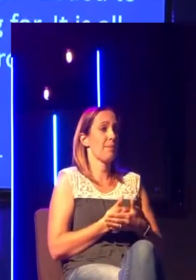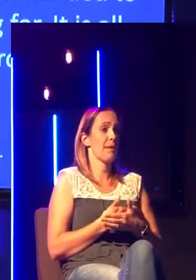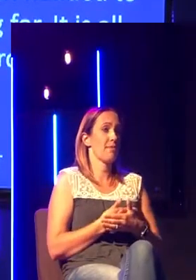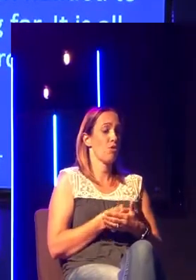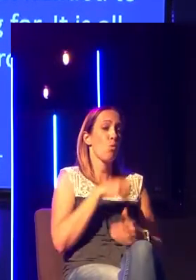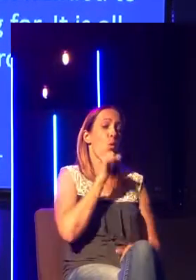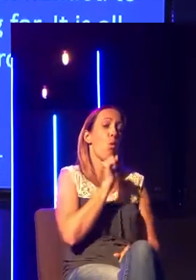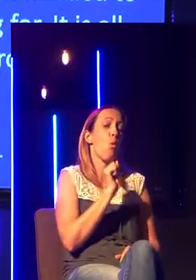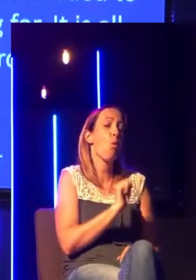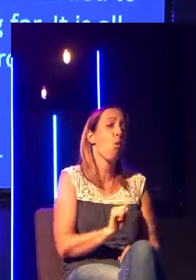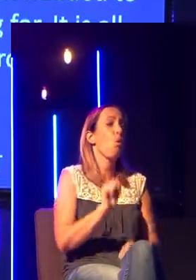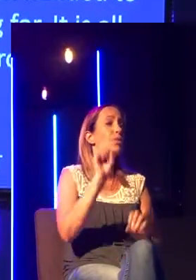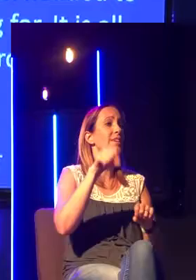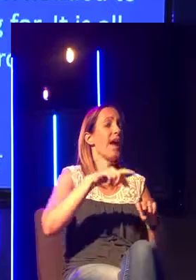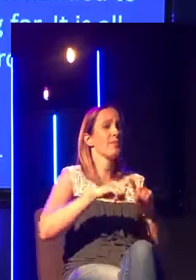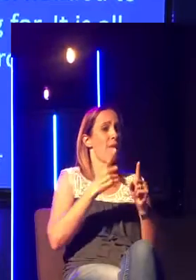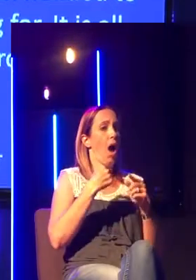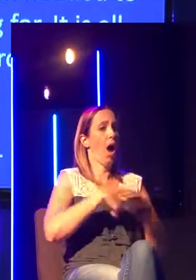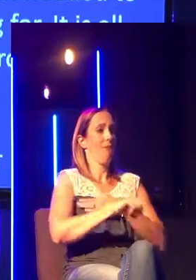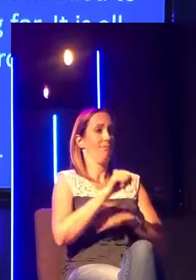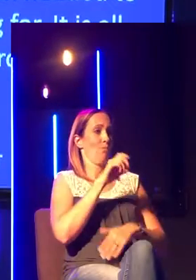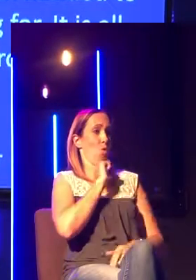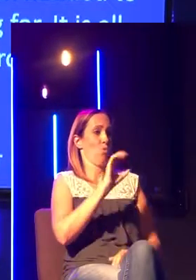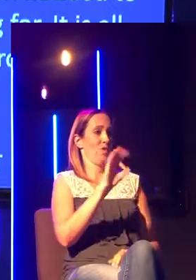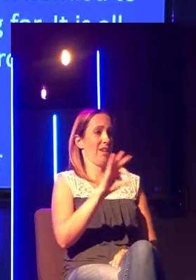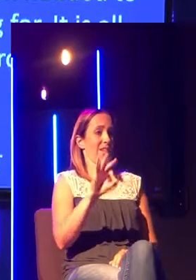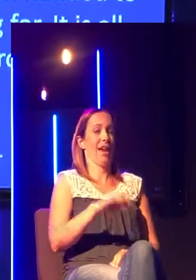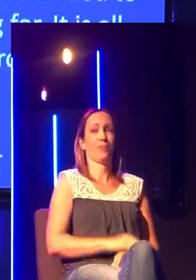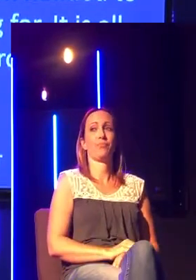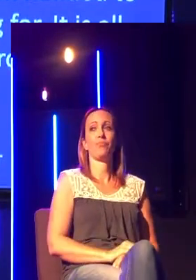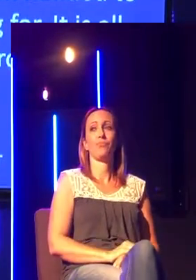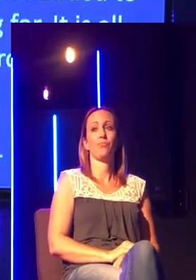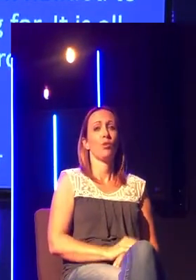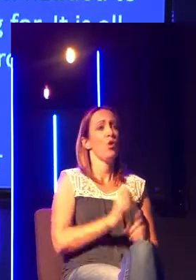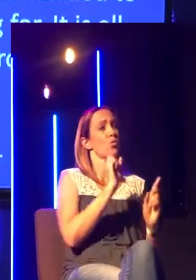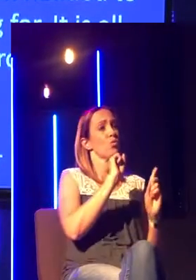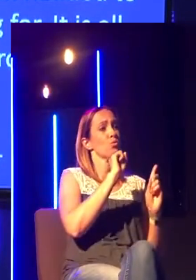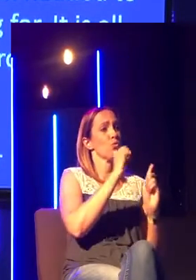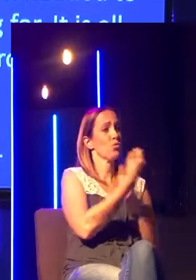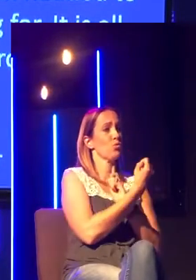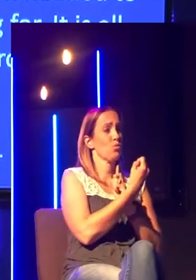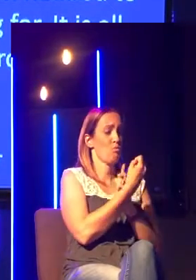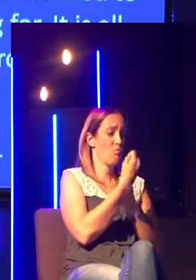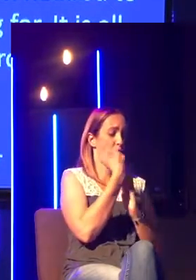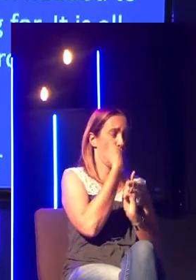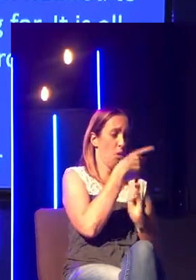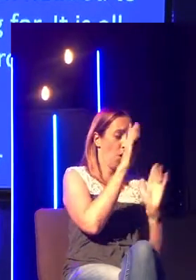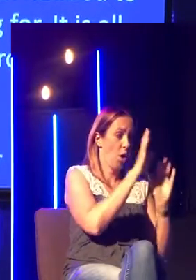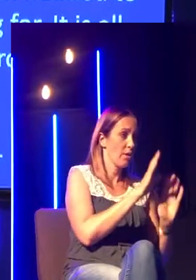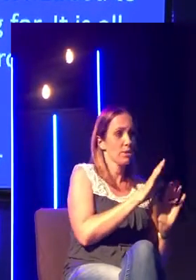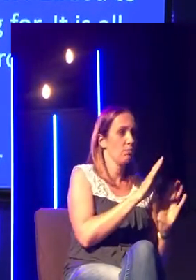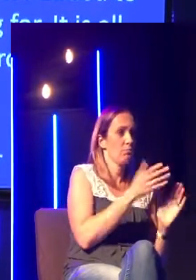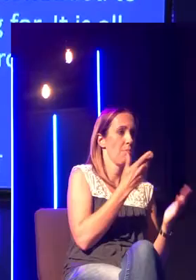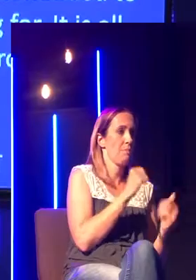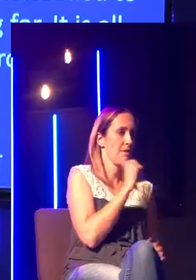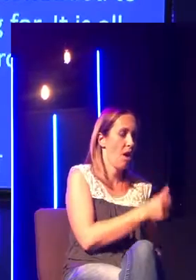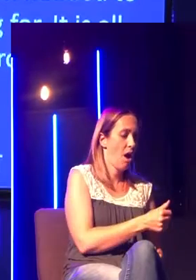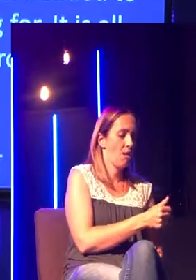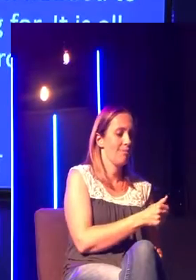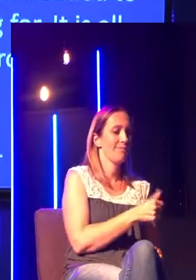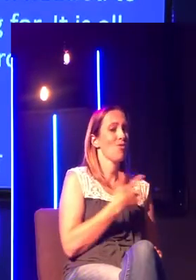in because of her faith. Your circumstances may not look great. You're like, I don't feel